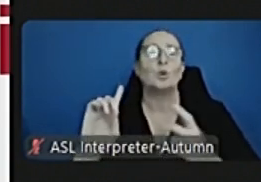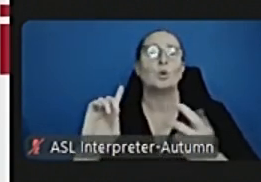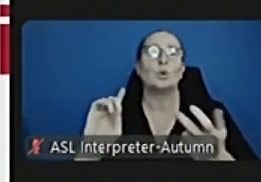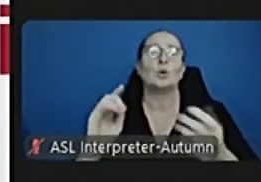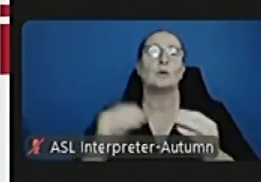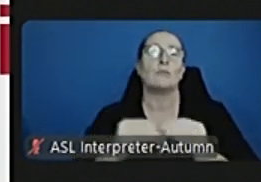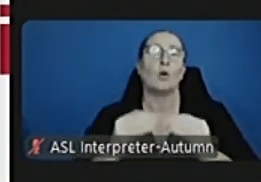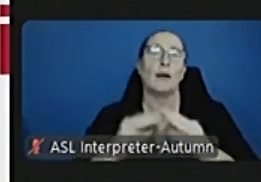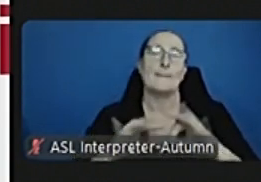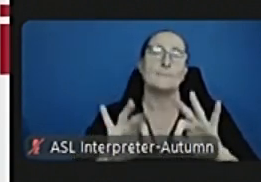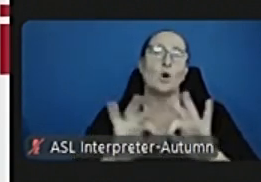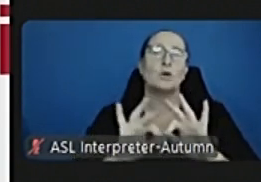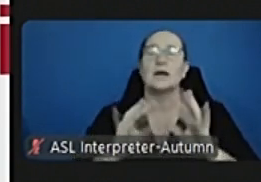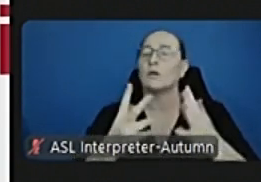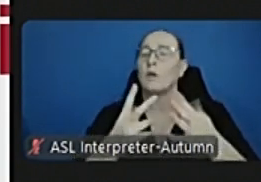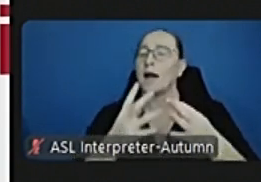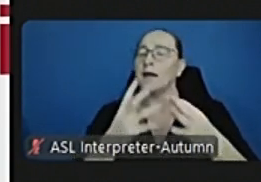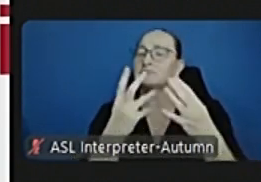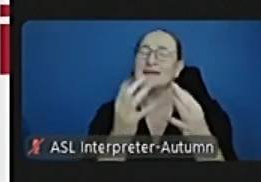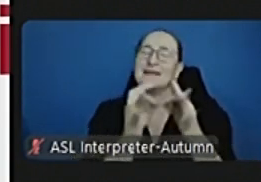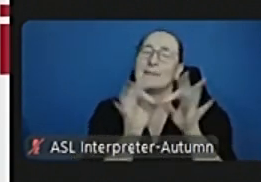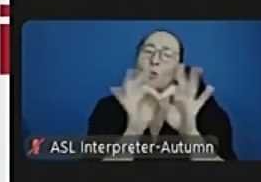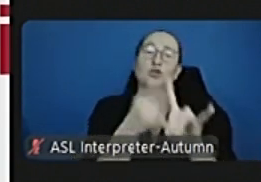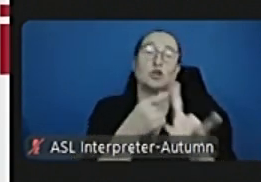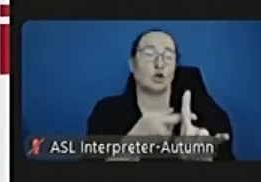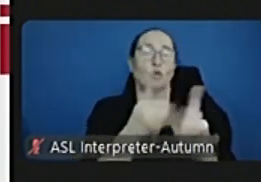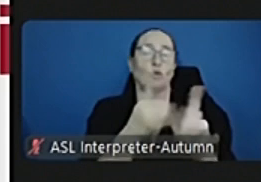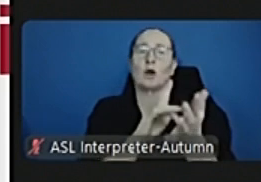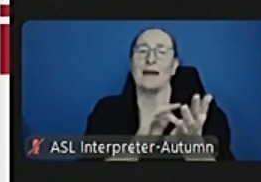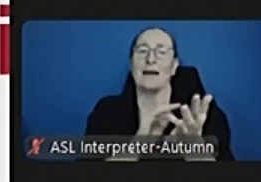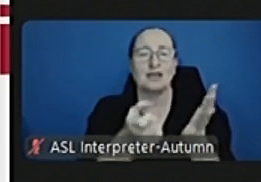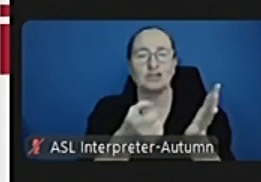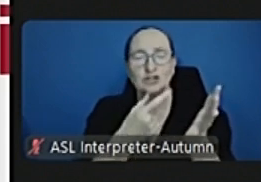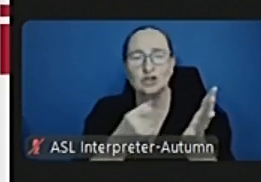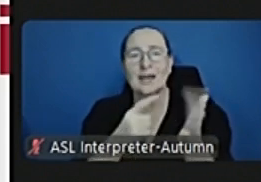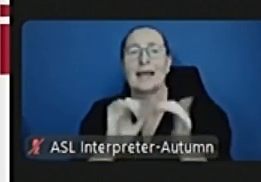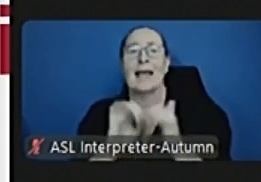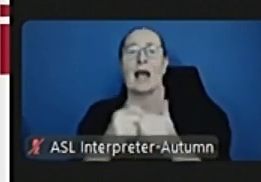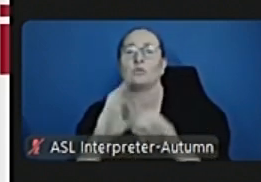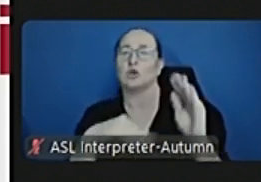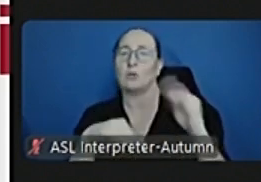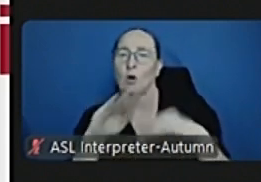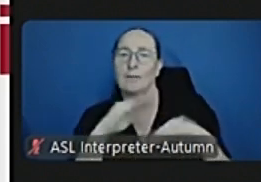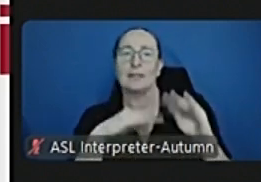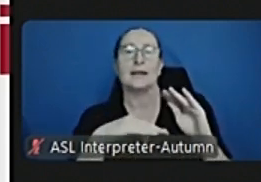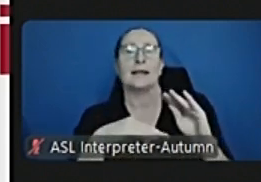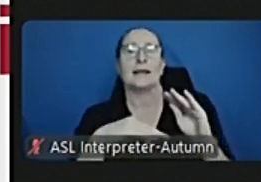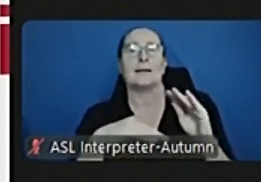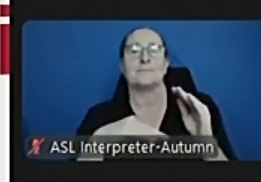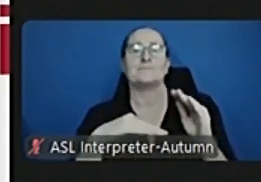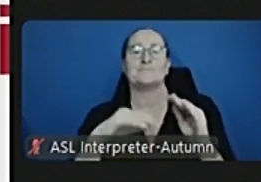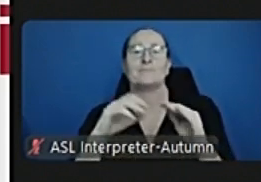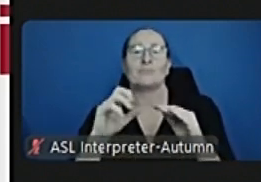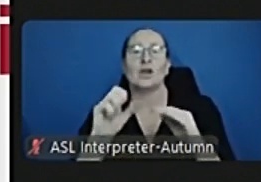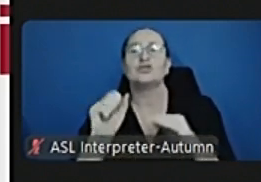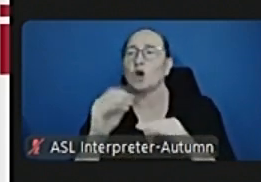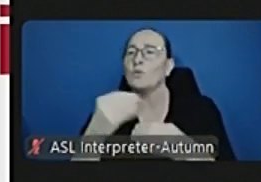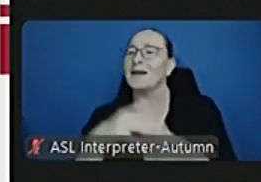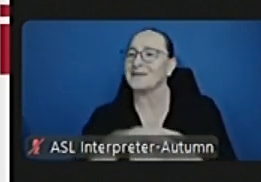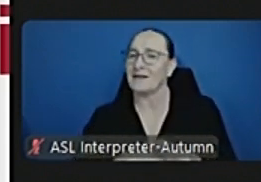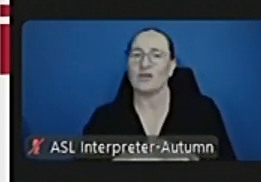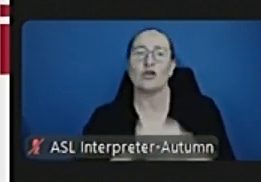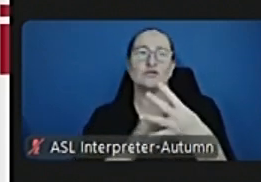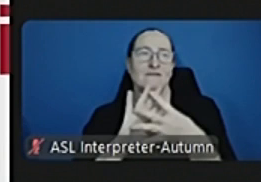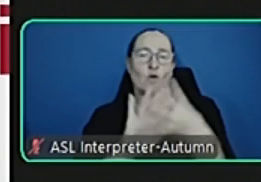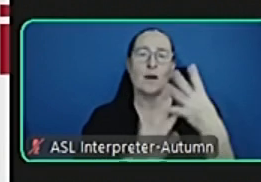importantly, what matters to you? What medications are you taking? How is your mobility? So we cover those 4 M's.